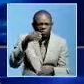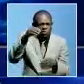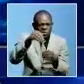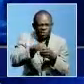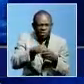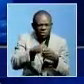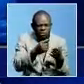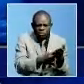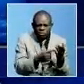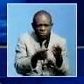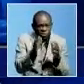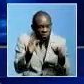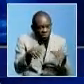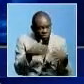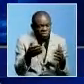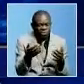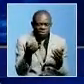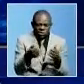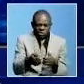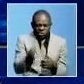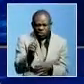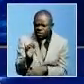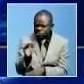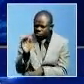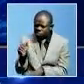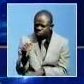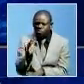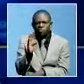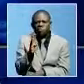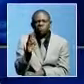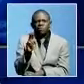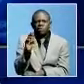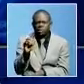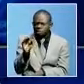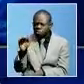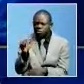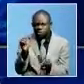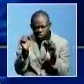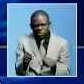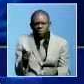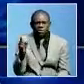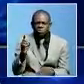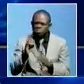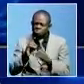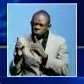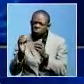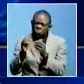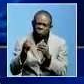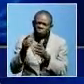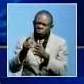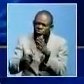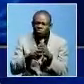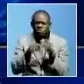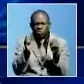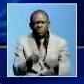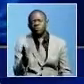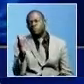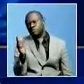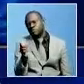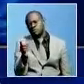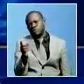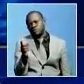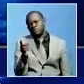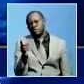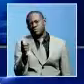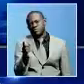this period to engage the BRE and the NHCC to discuss their fears and concerns. He